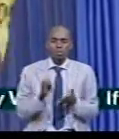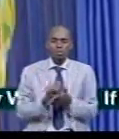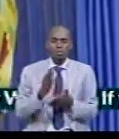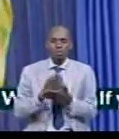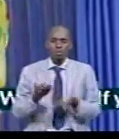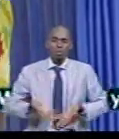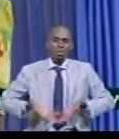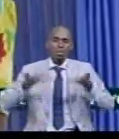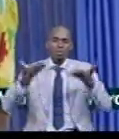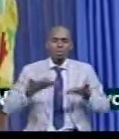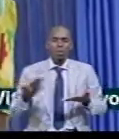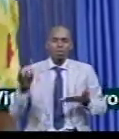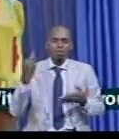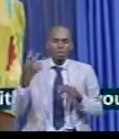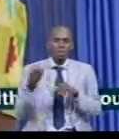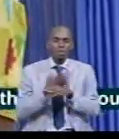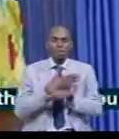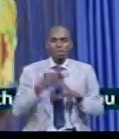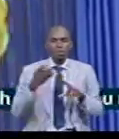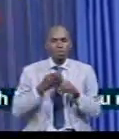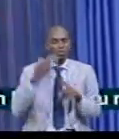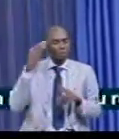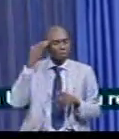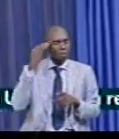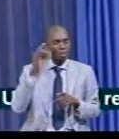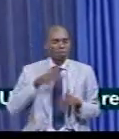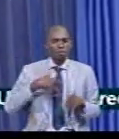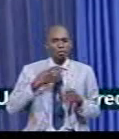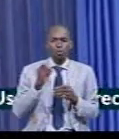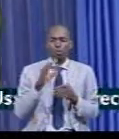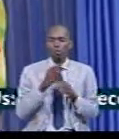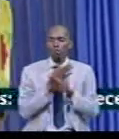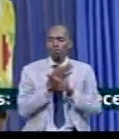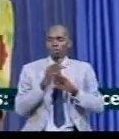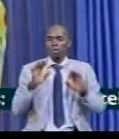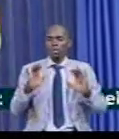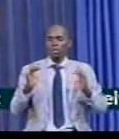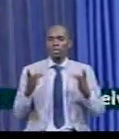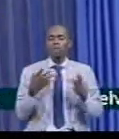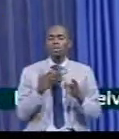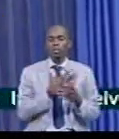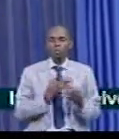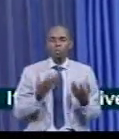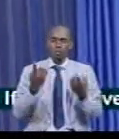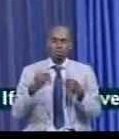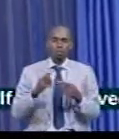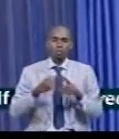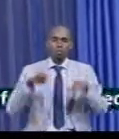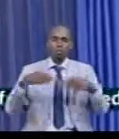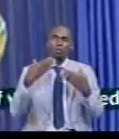And I feel so free. So I said, no, I have to give thanks to God. I feel healed. So thanks to God.